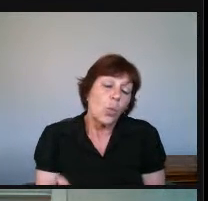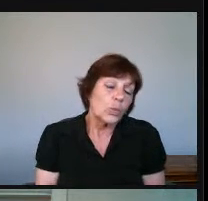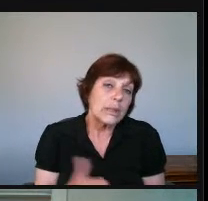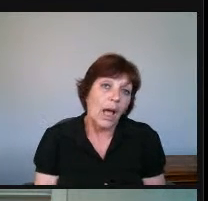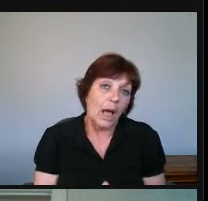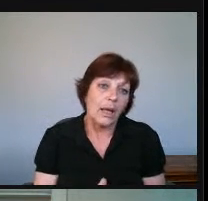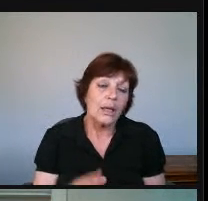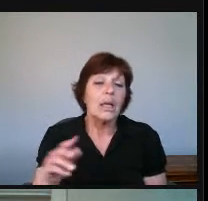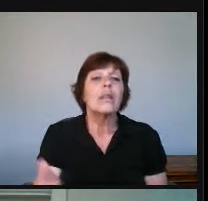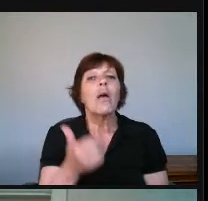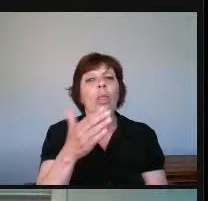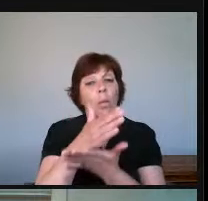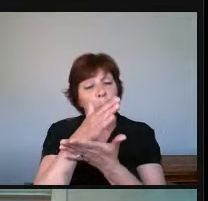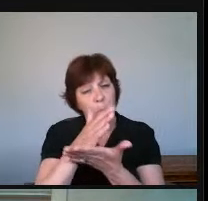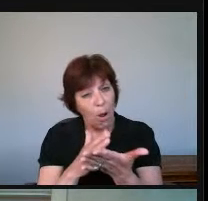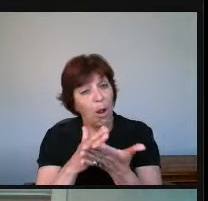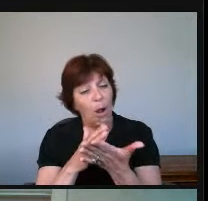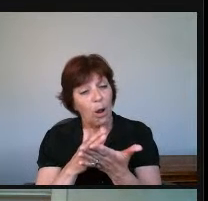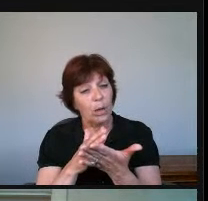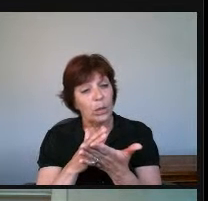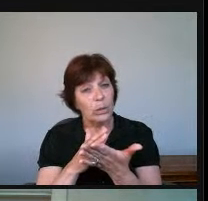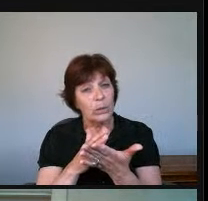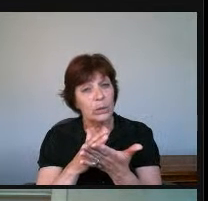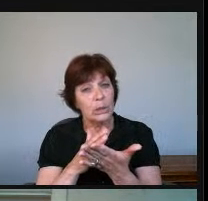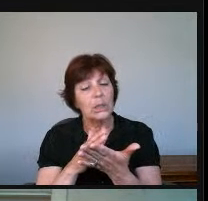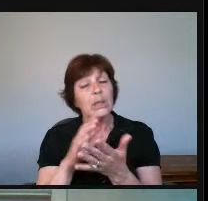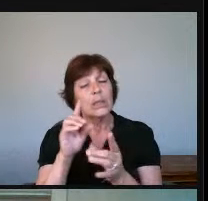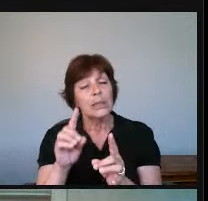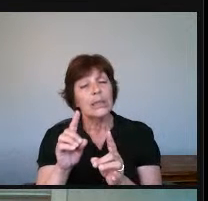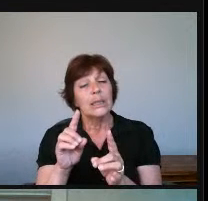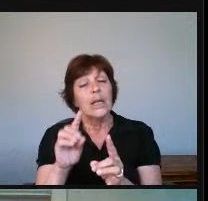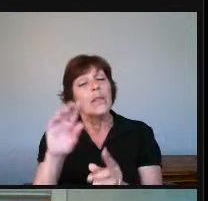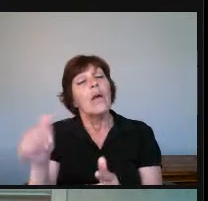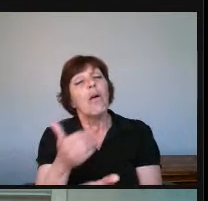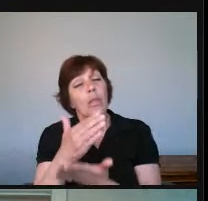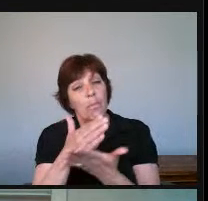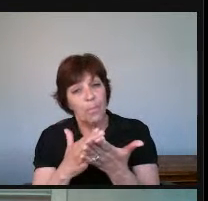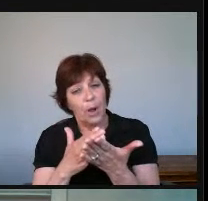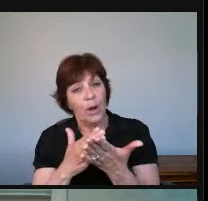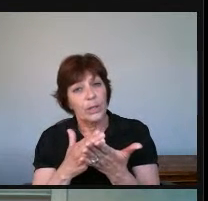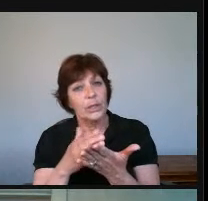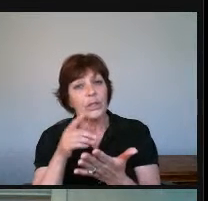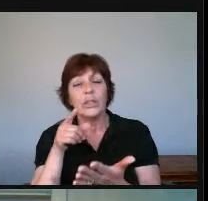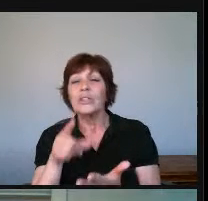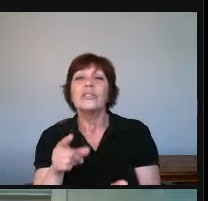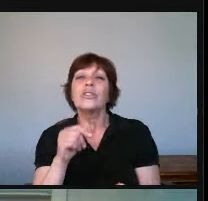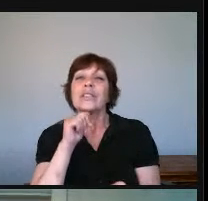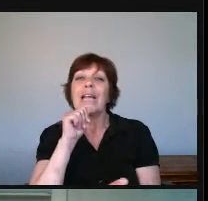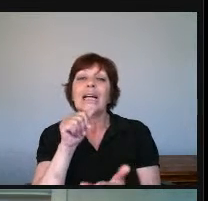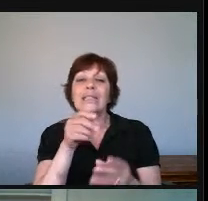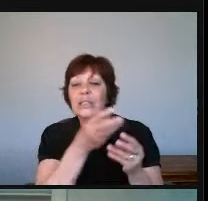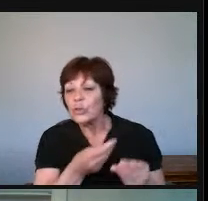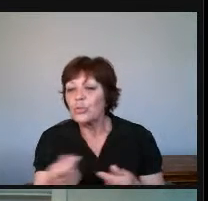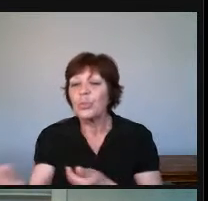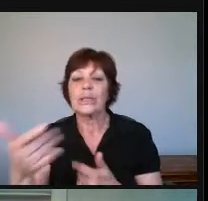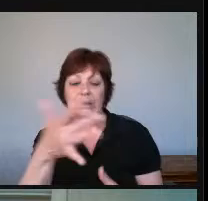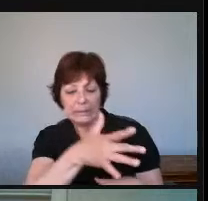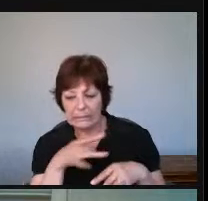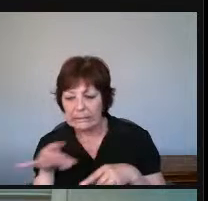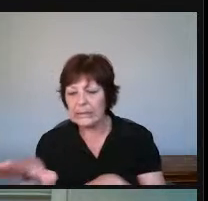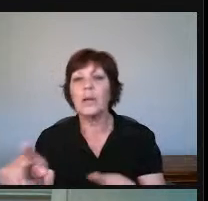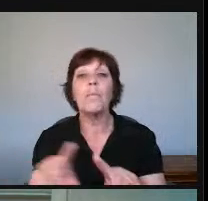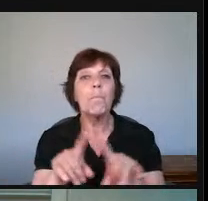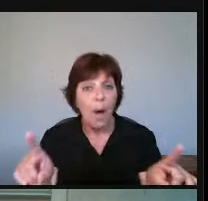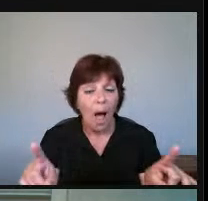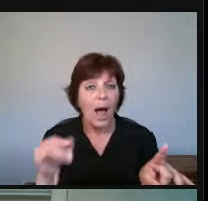other part about this, and serious illness and mortality, the other part about this is that you're unlikely to transmit it. But if you're going